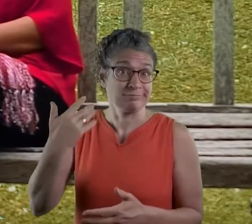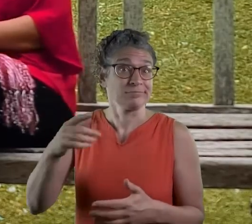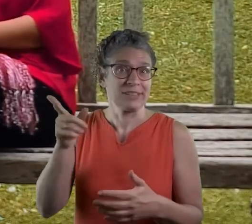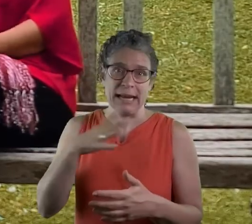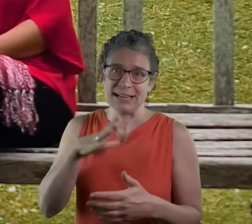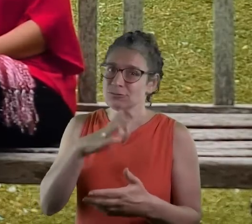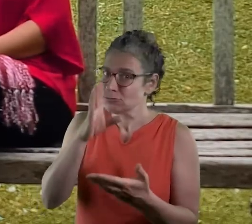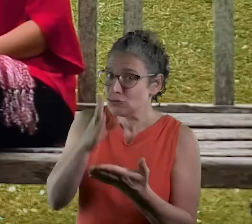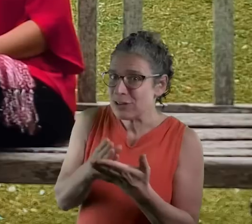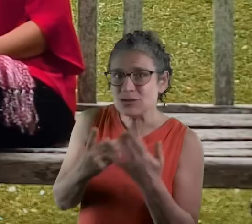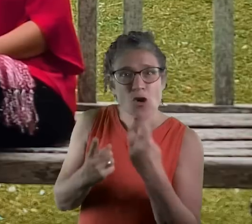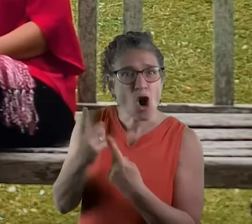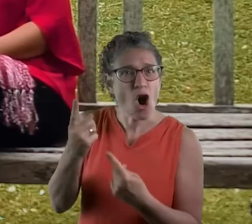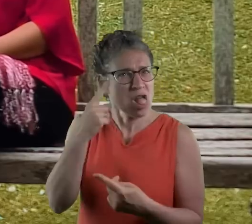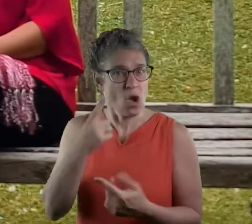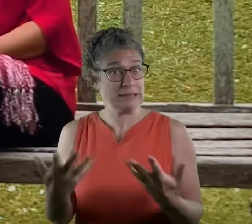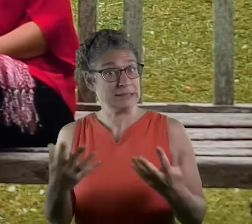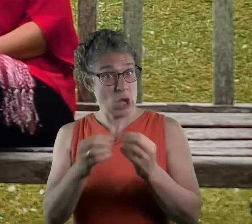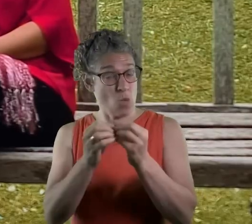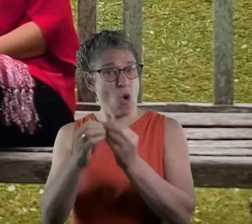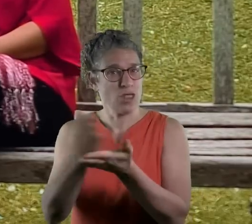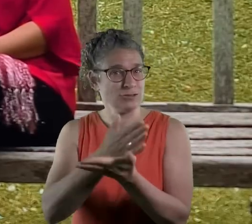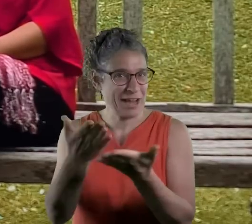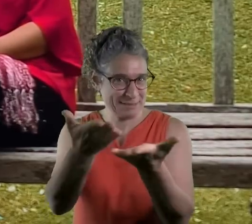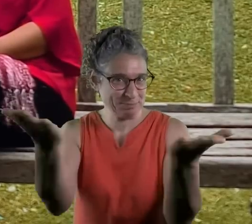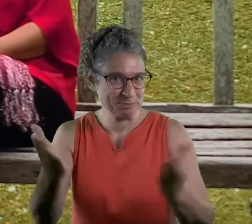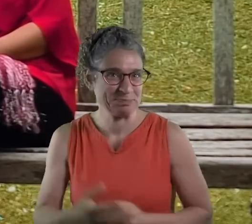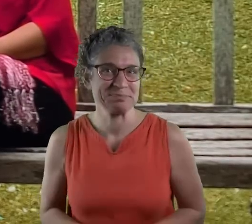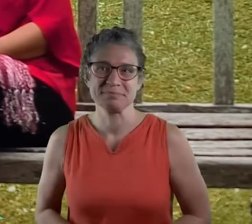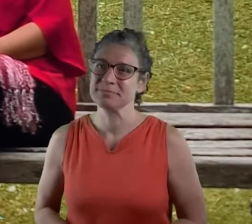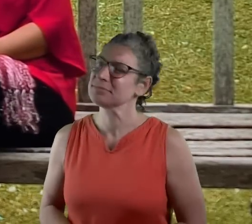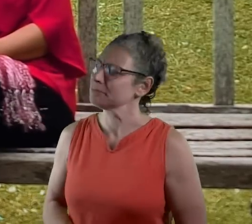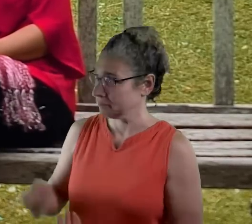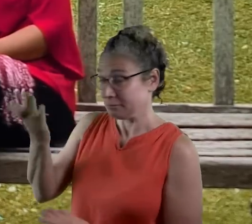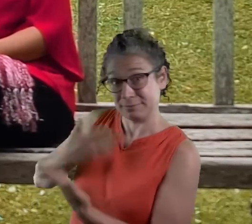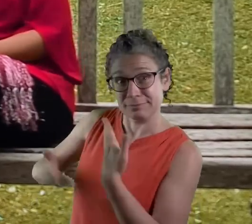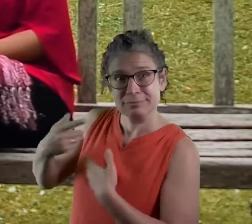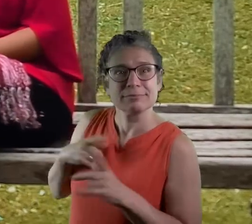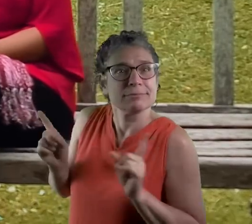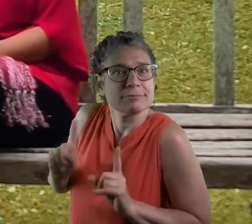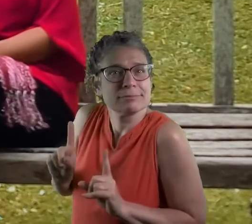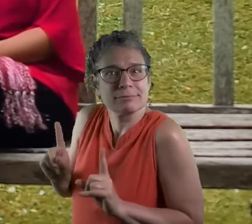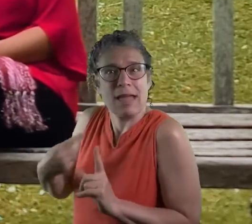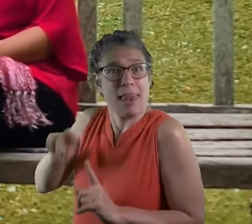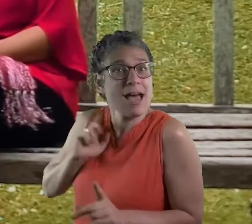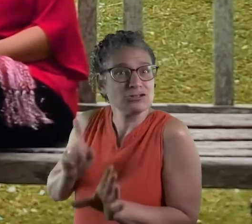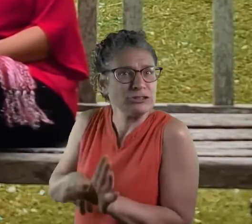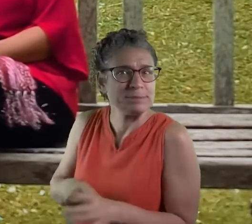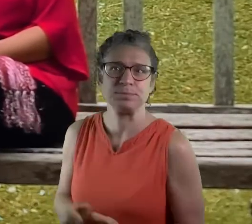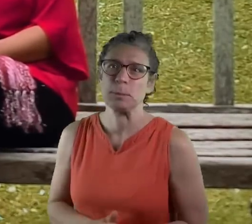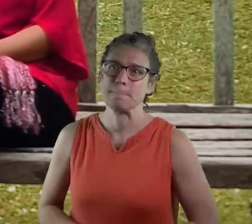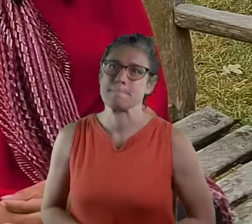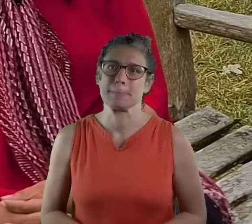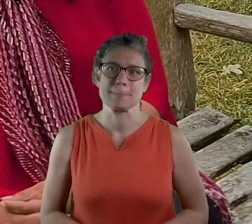God in difficult circumstances, and we thought it would be good to hear from her today. Zeb, can you tell us what happened to you last